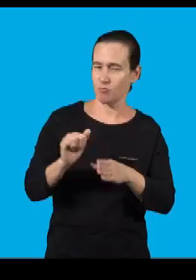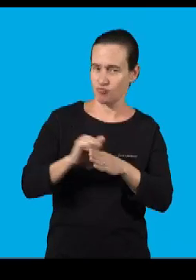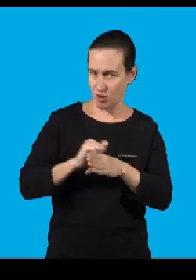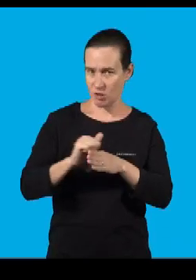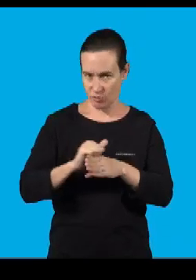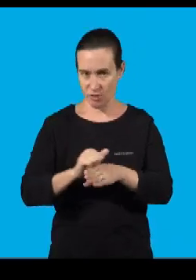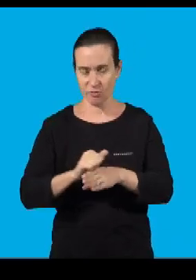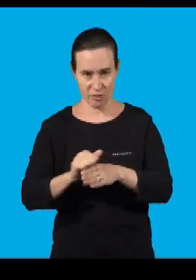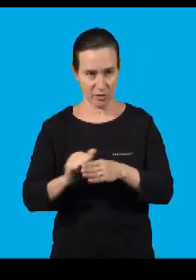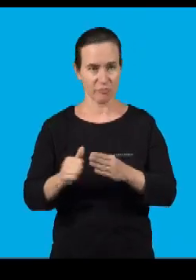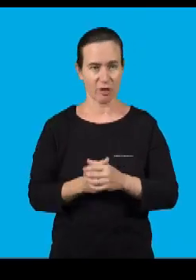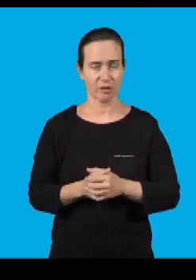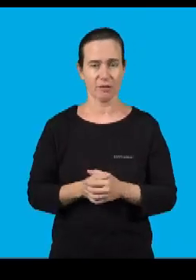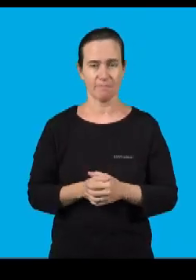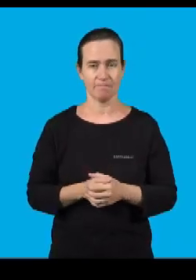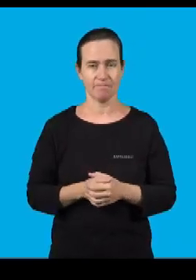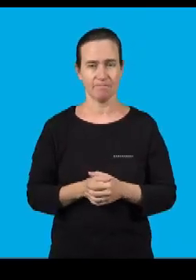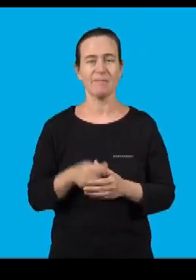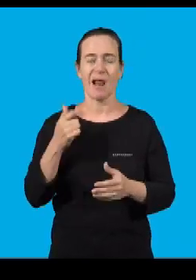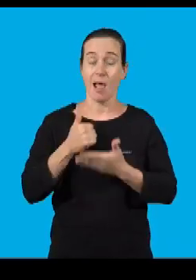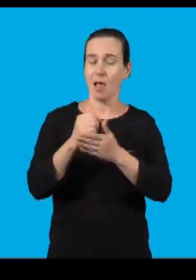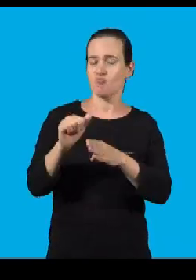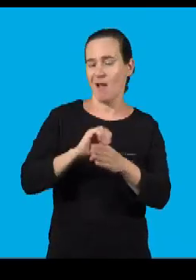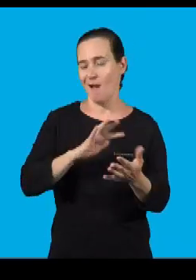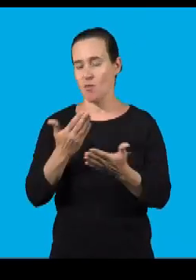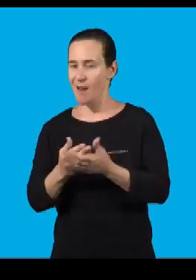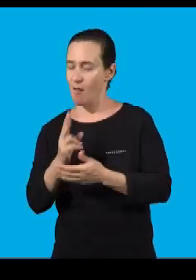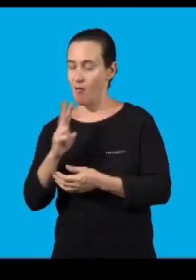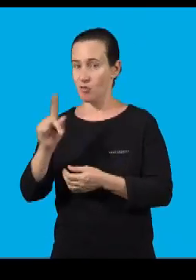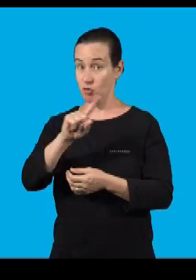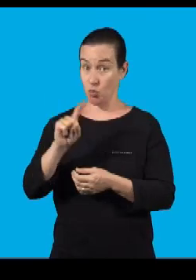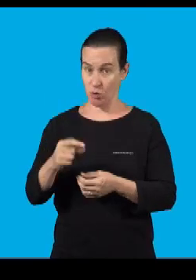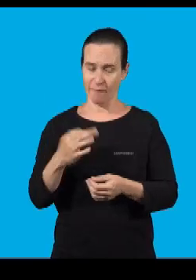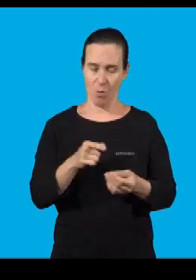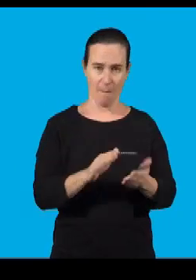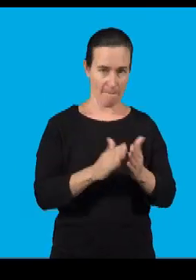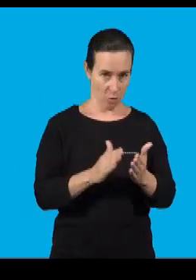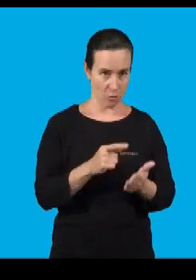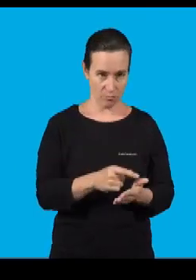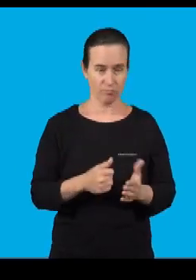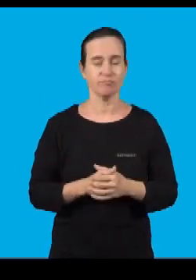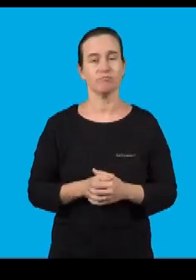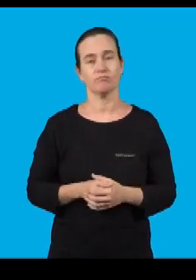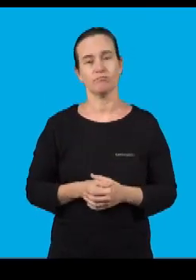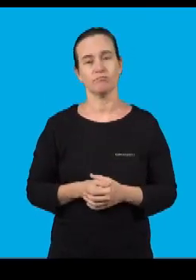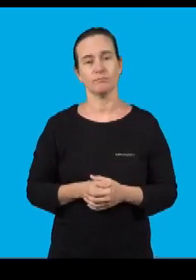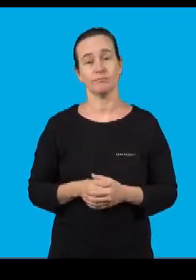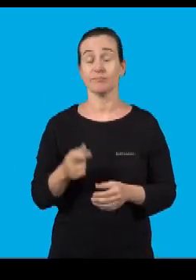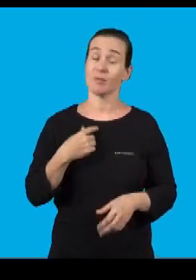you to practice and hone your skill of how to respond to questions about the novel.